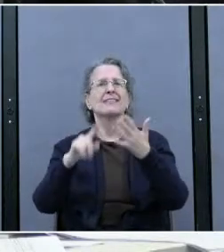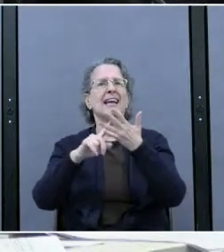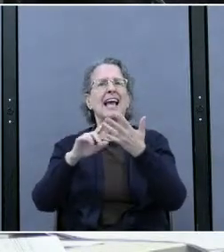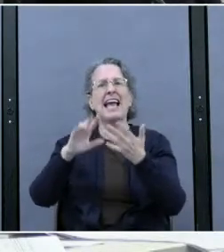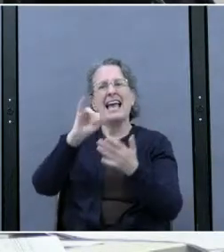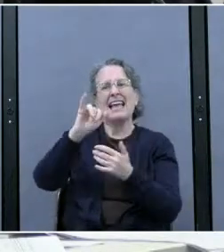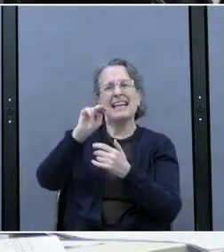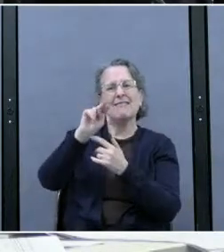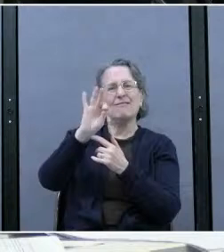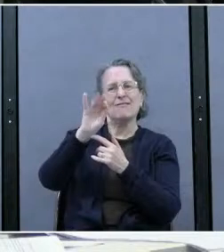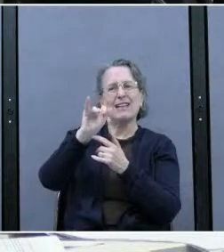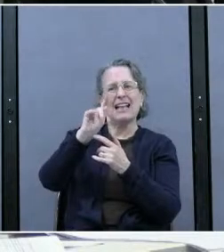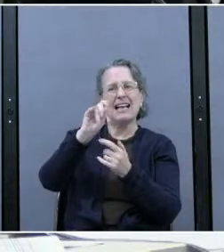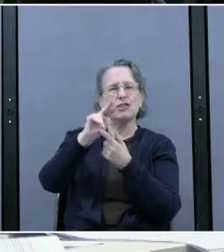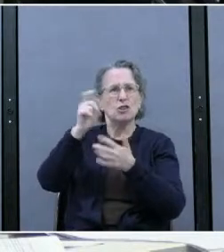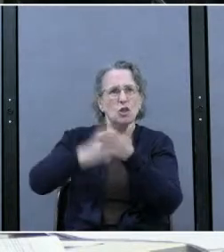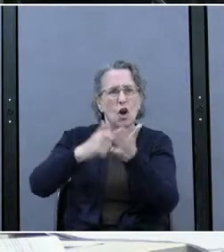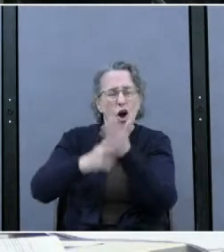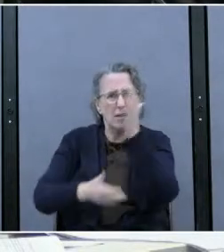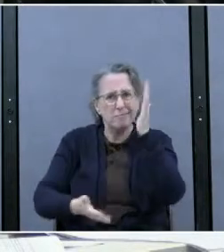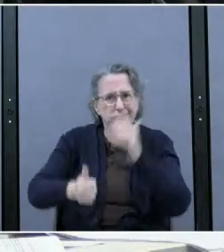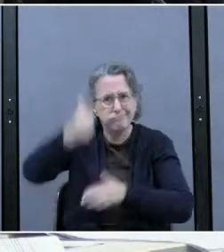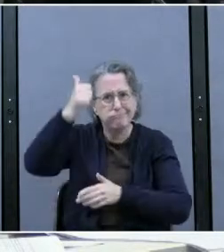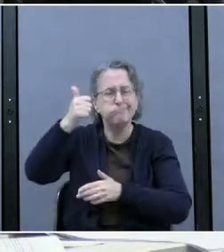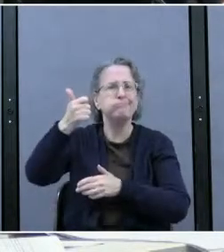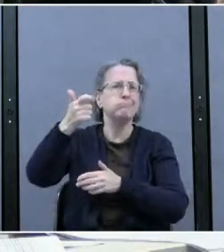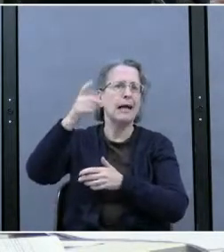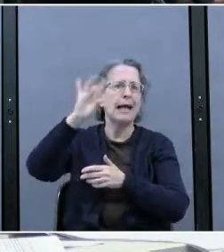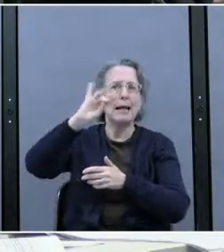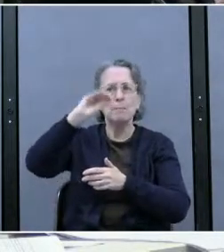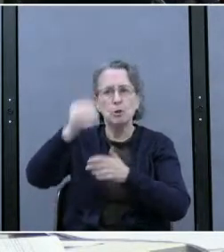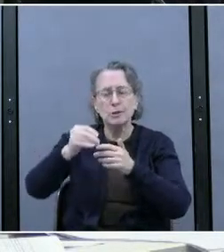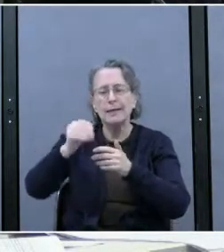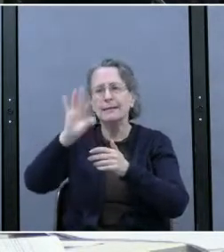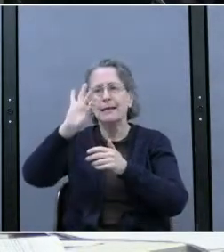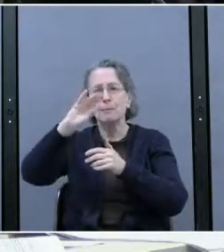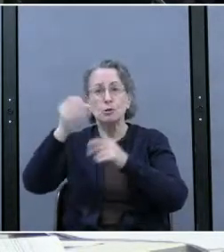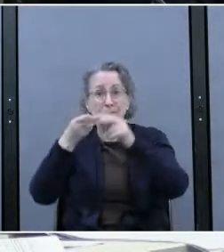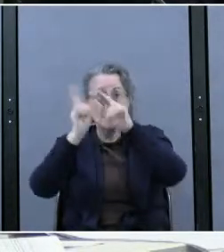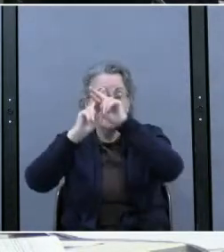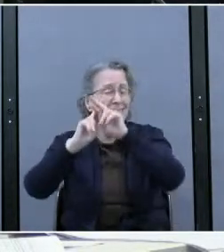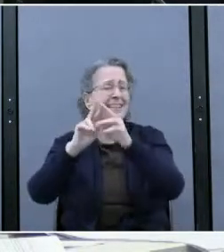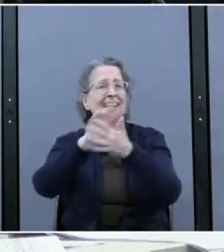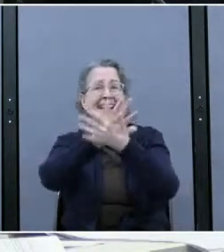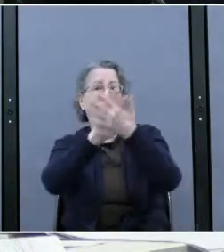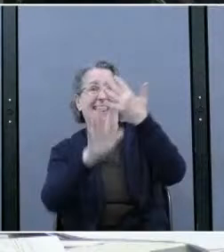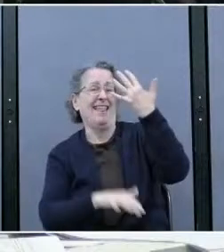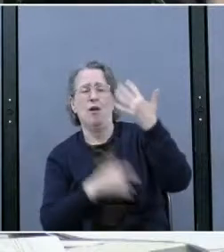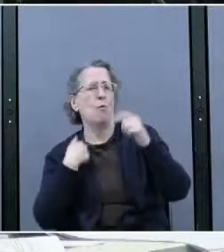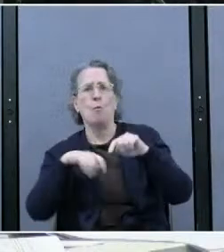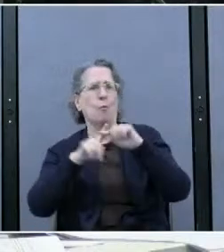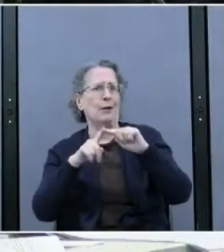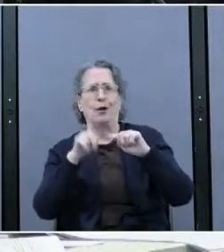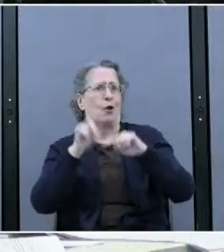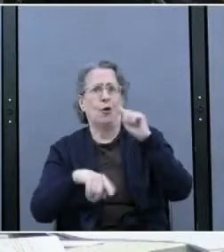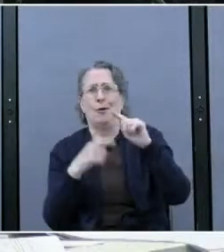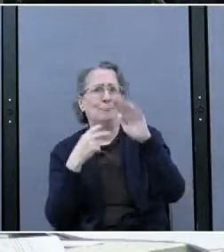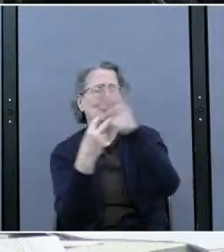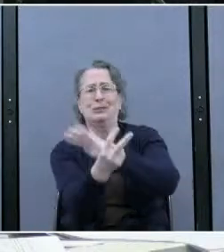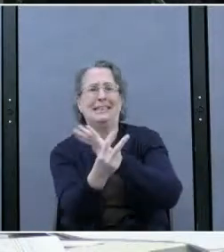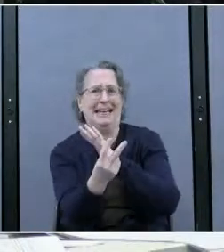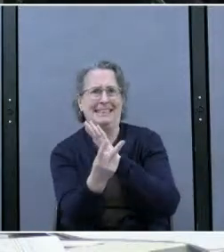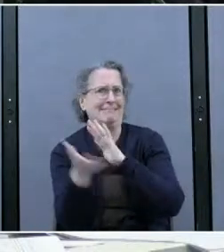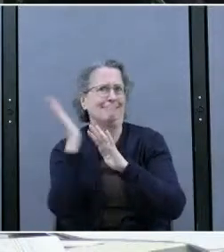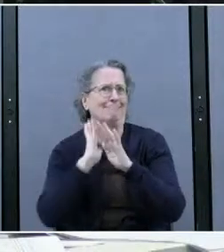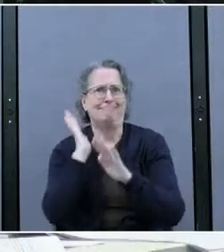be like very hard to predict, and you know, we can certainly,